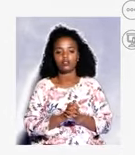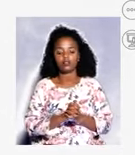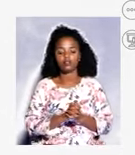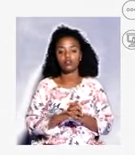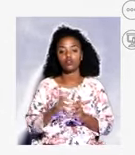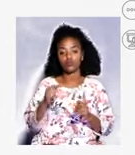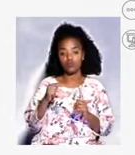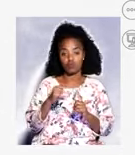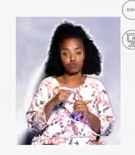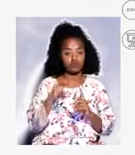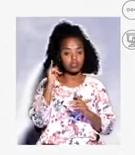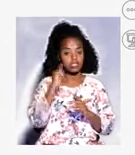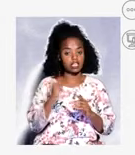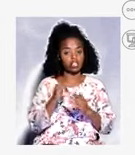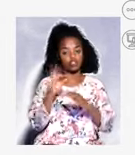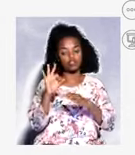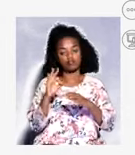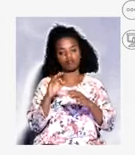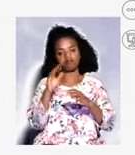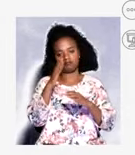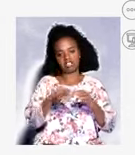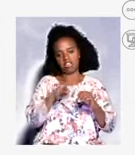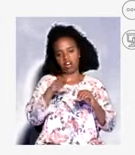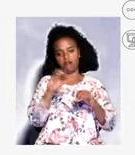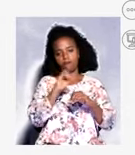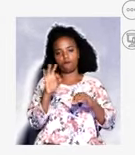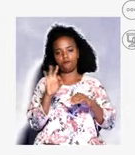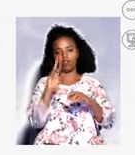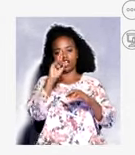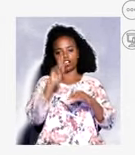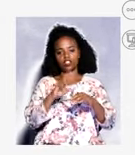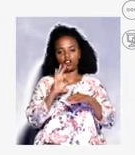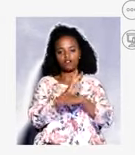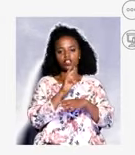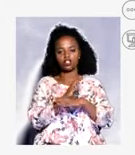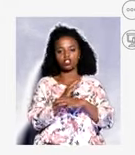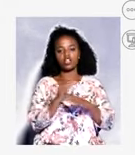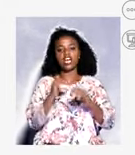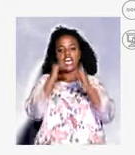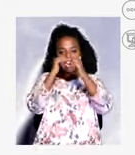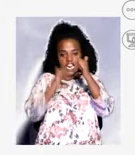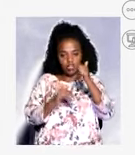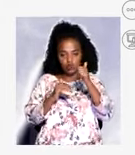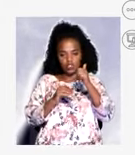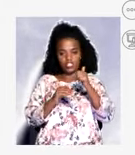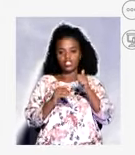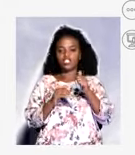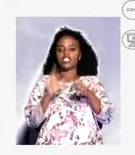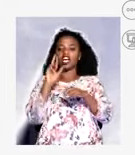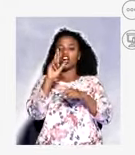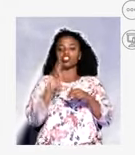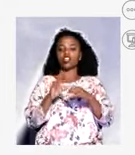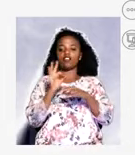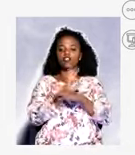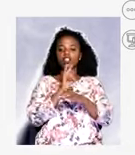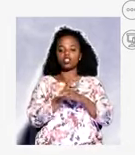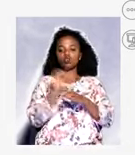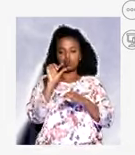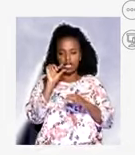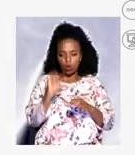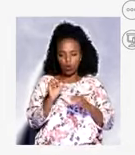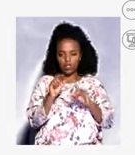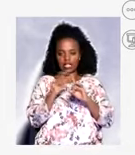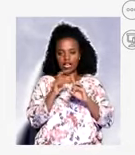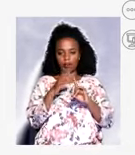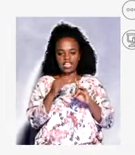To sketch the graph of rational function, reduce the rational function to the lowest terms and check for